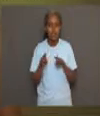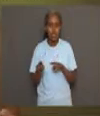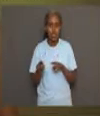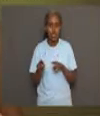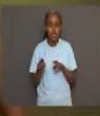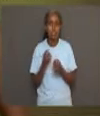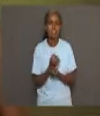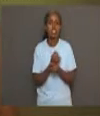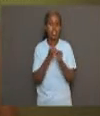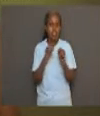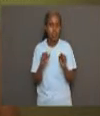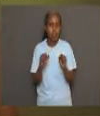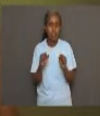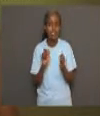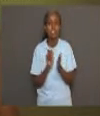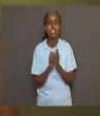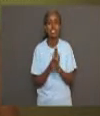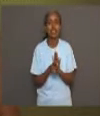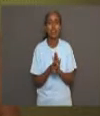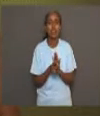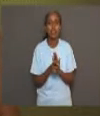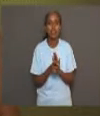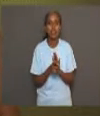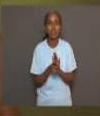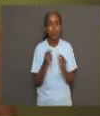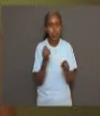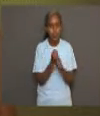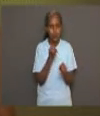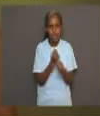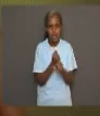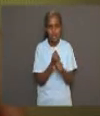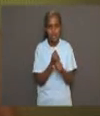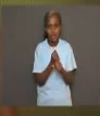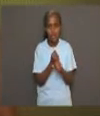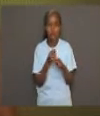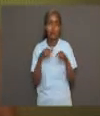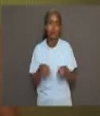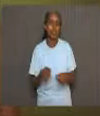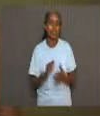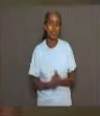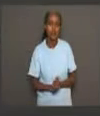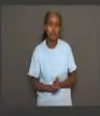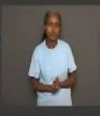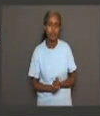resolve the examples we will be working on today.